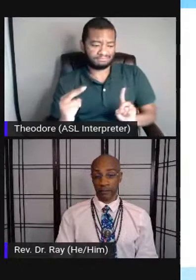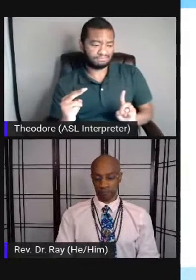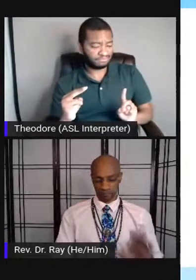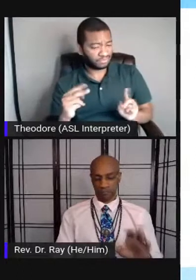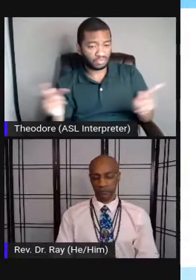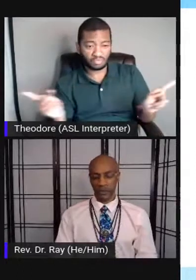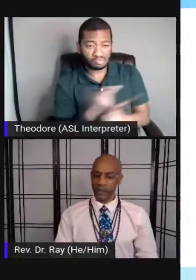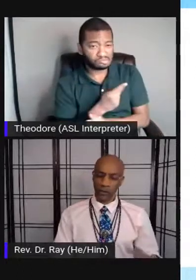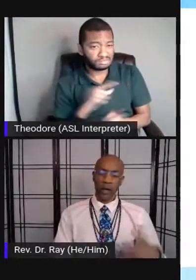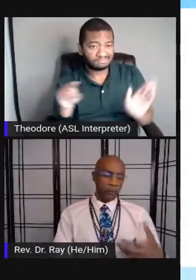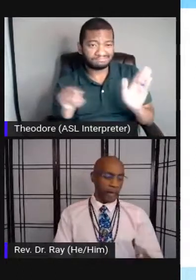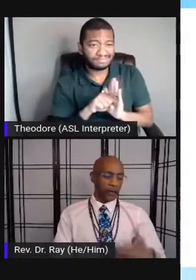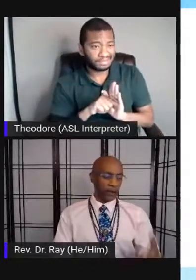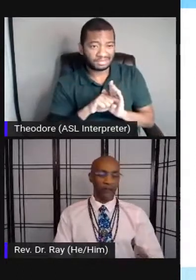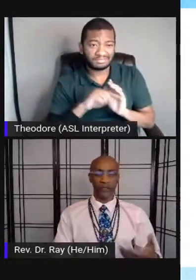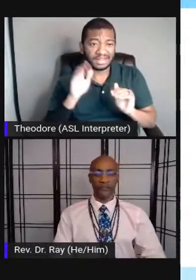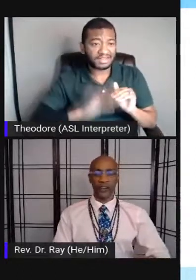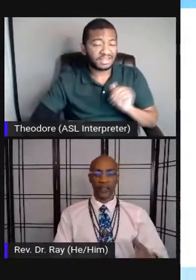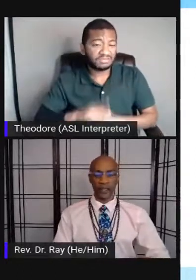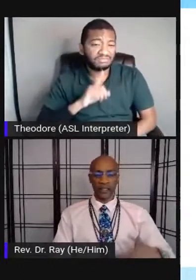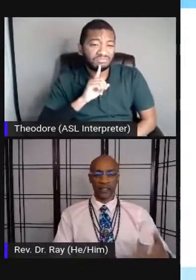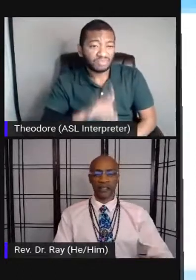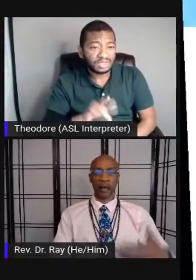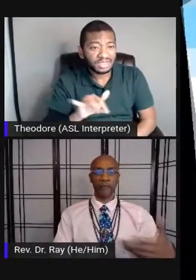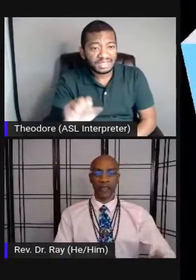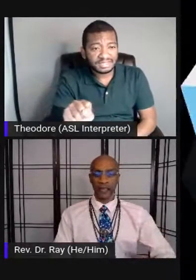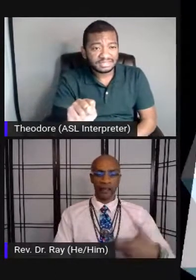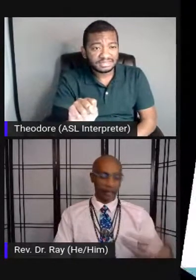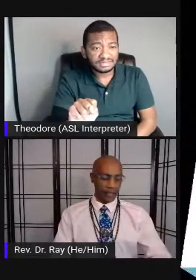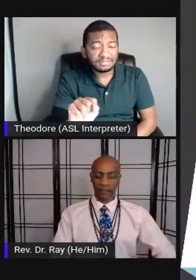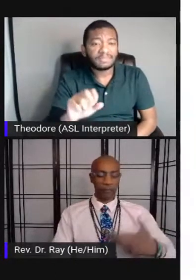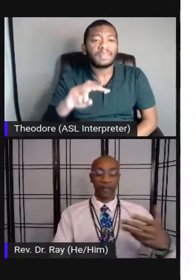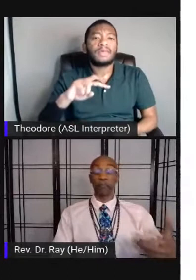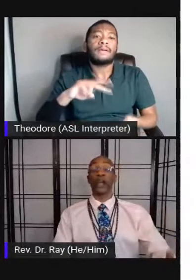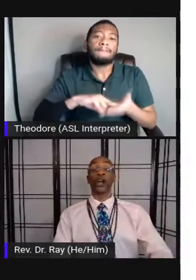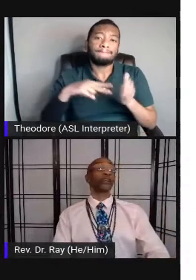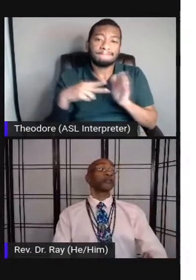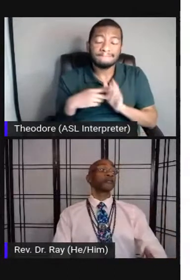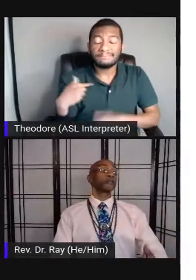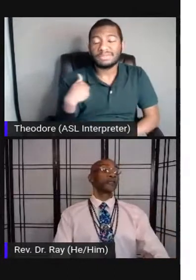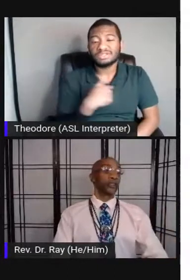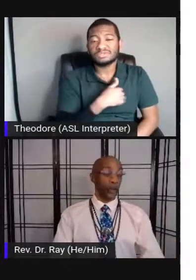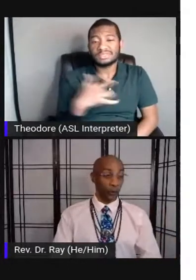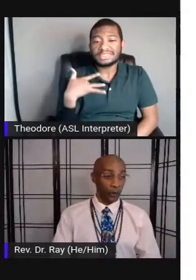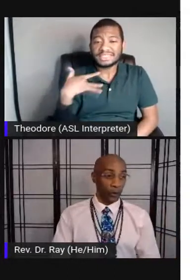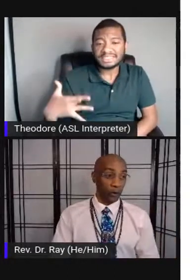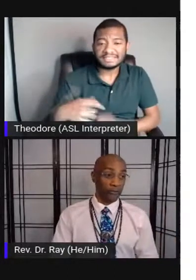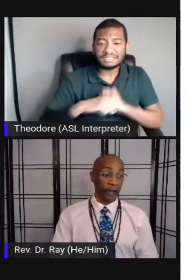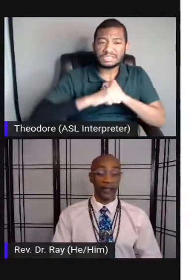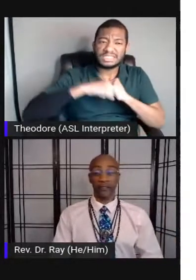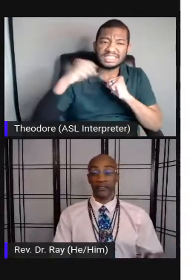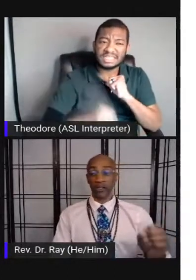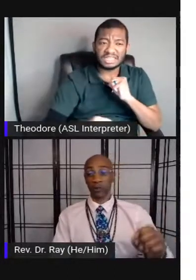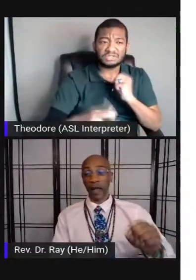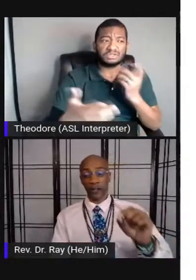over-exaggerate. We tend to make whatever the fear is something bigger. You know, we're